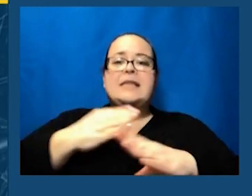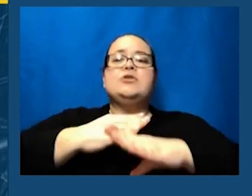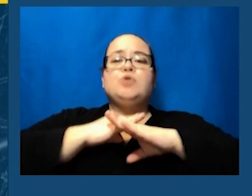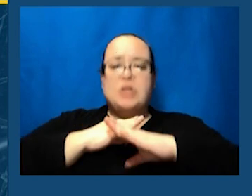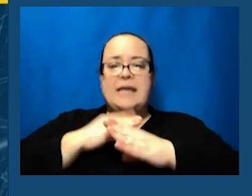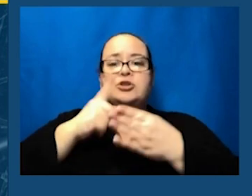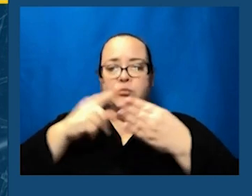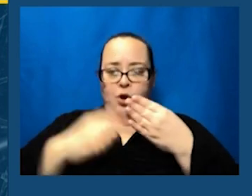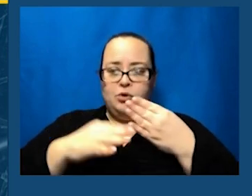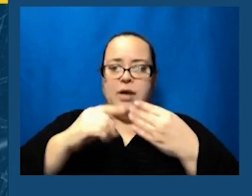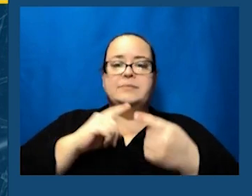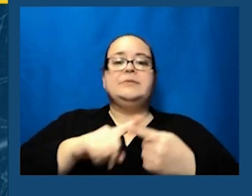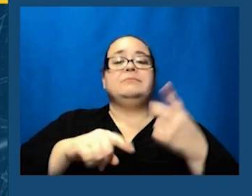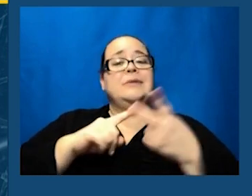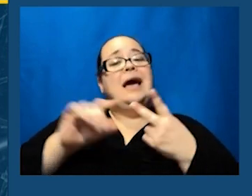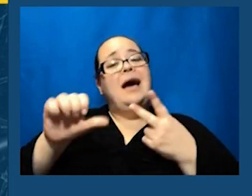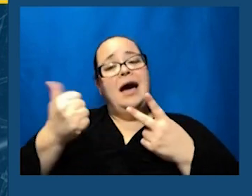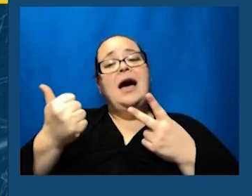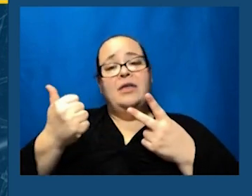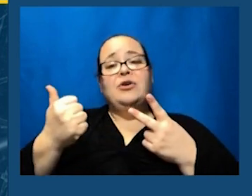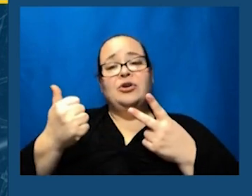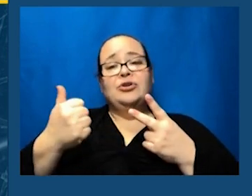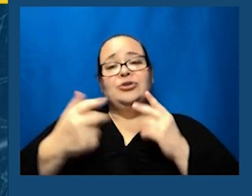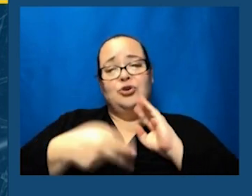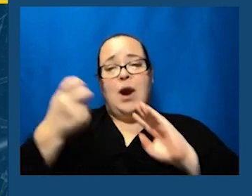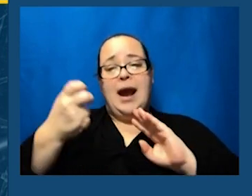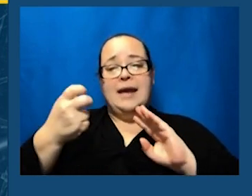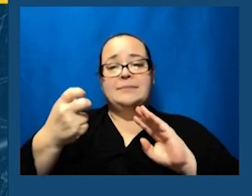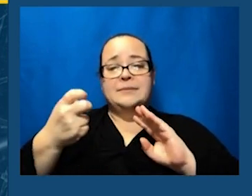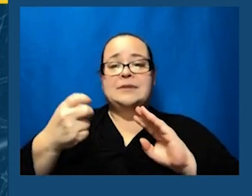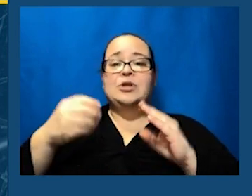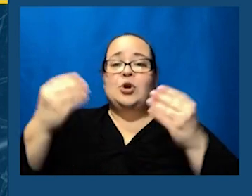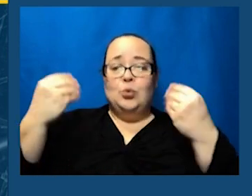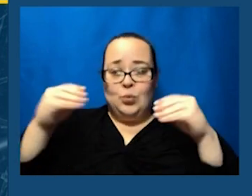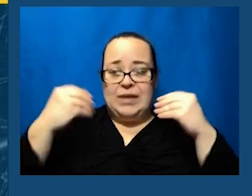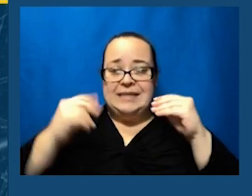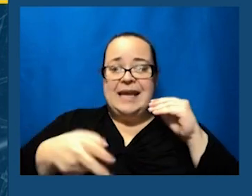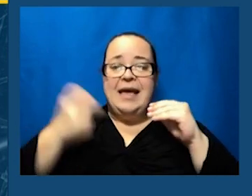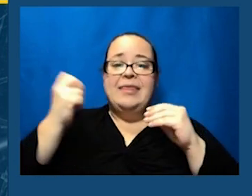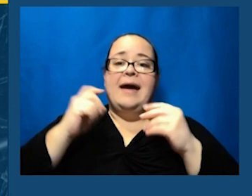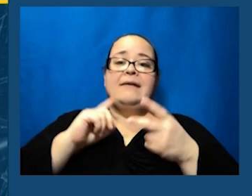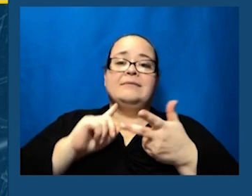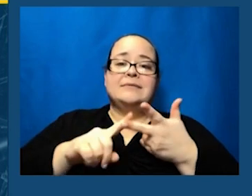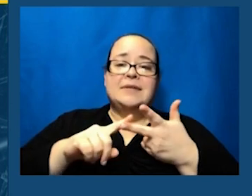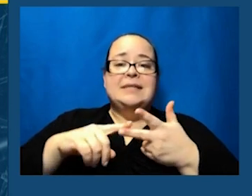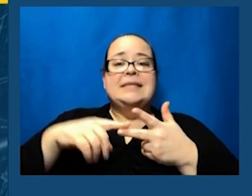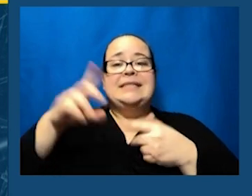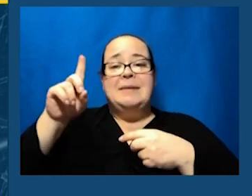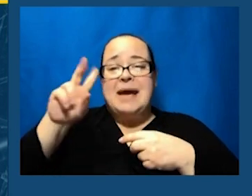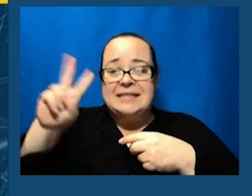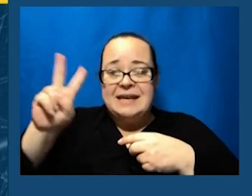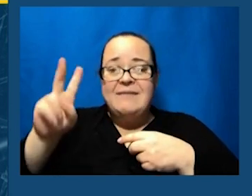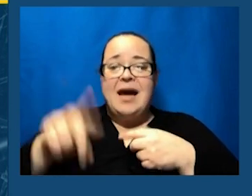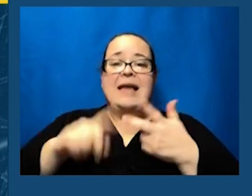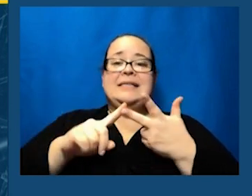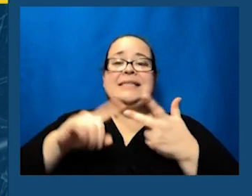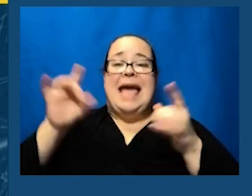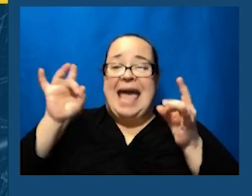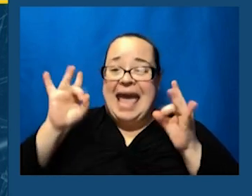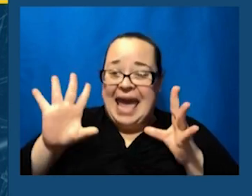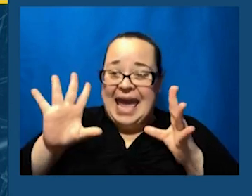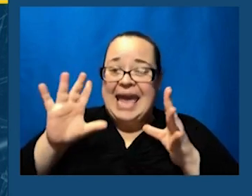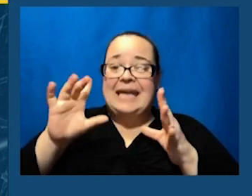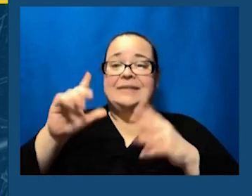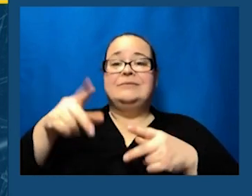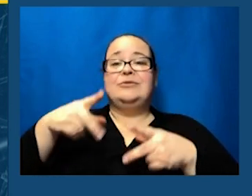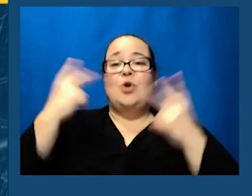other crimes. Retail theft is up. Domestic violence is up. Hate crimes are up. So we're making investments in every one of those. It's really